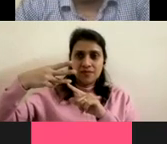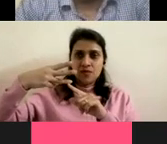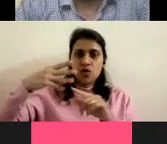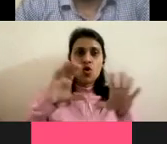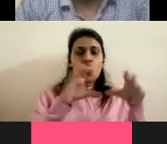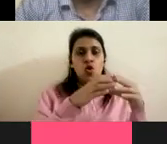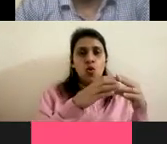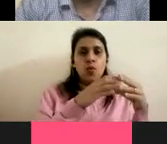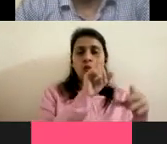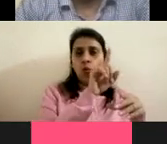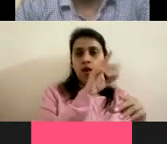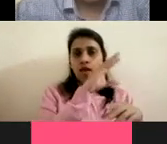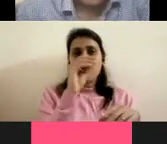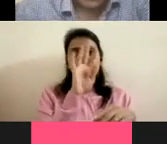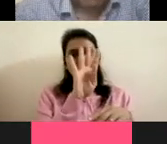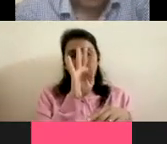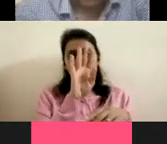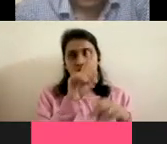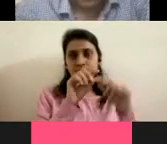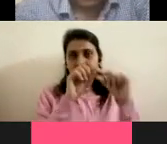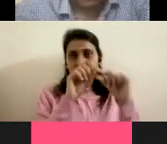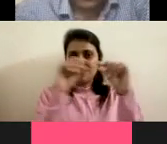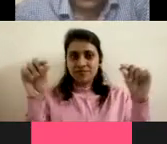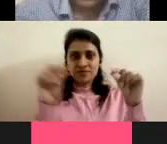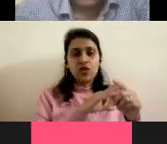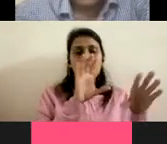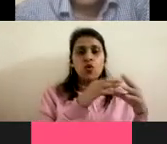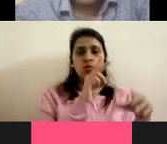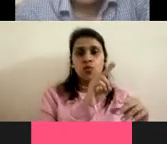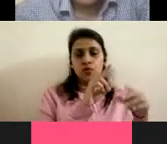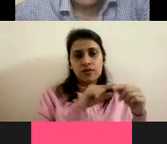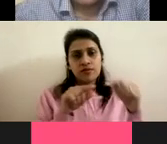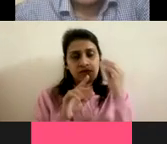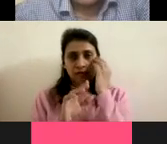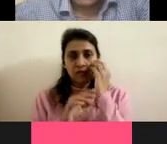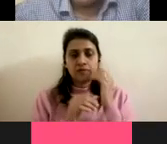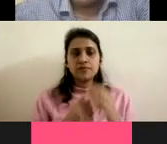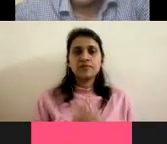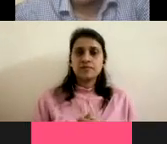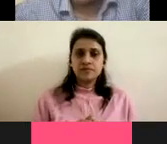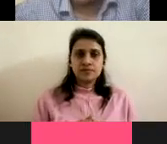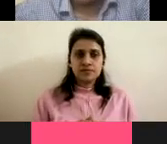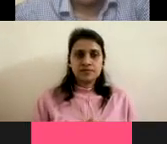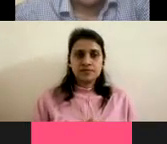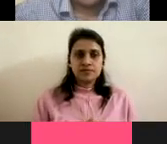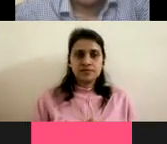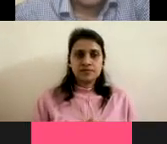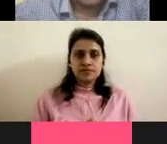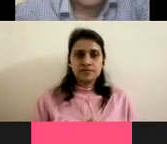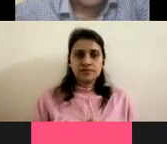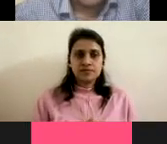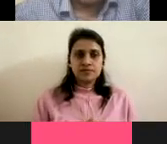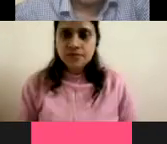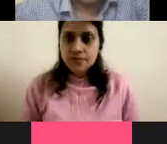equality versus equal opportunity. I'm going to open all the rooms. And I will visit your room to see if